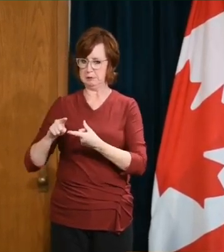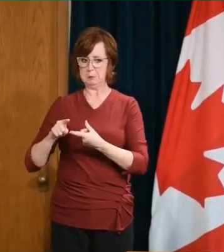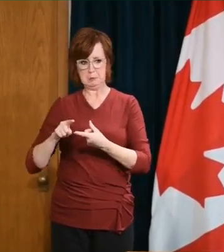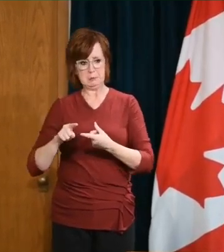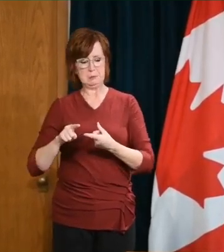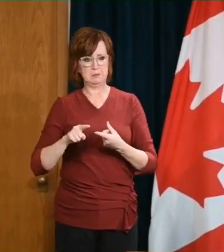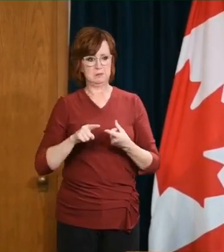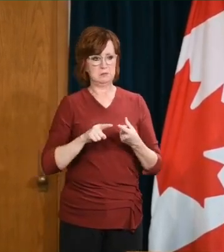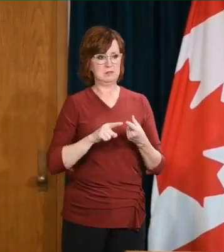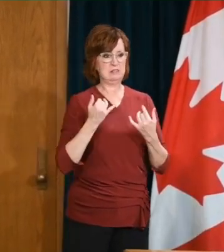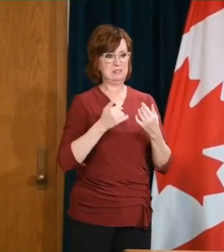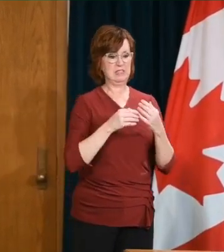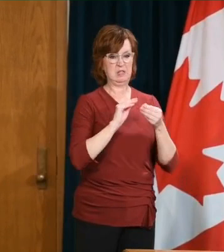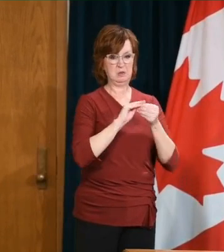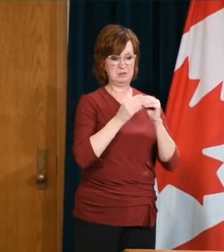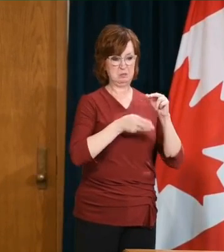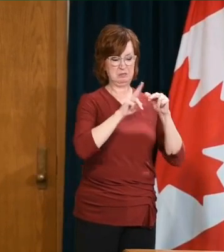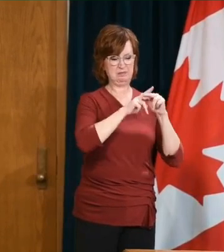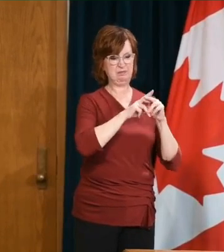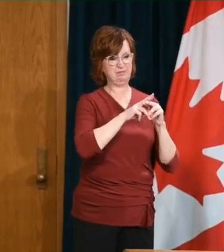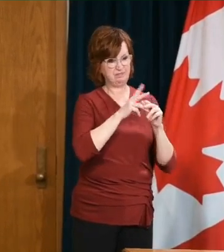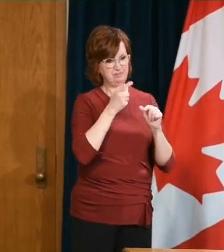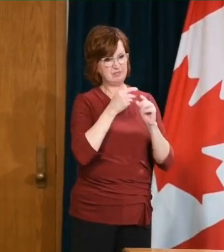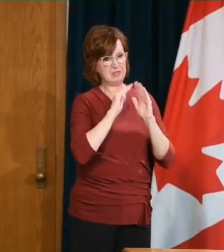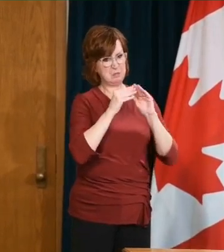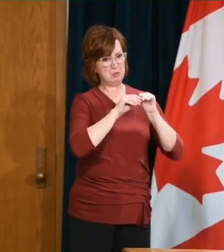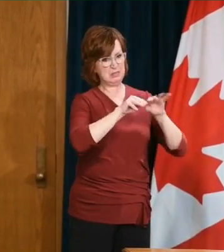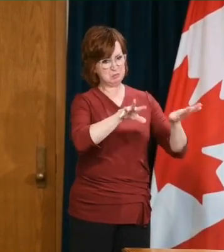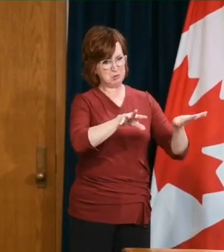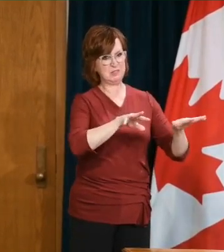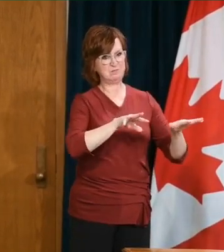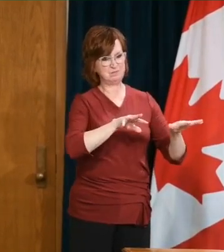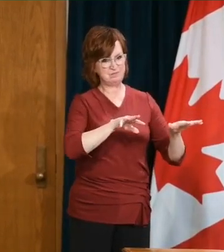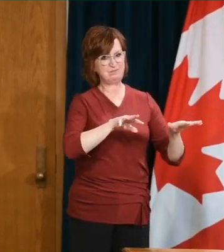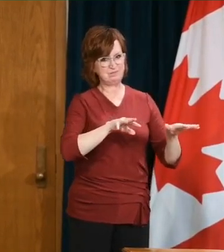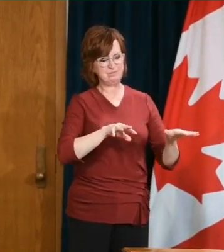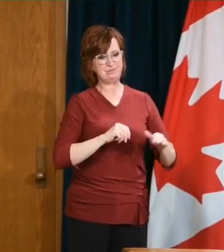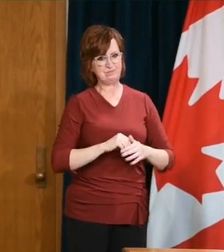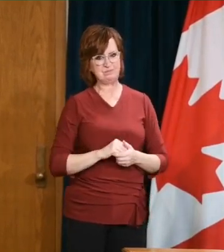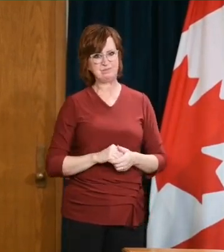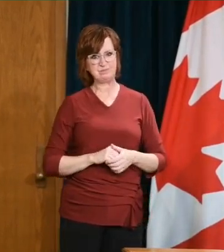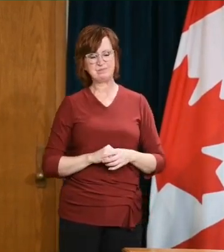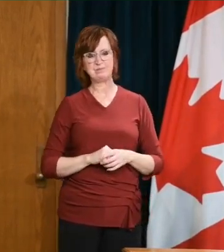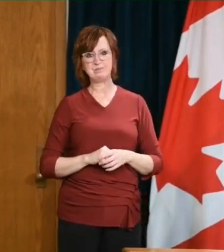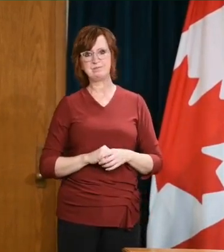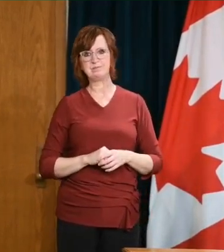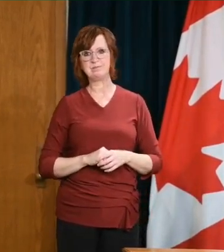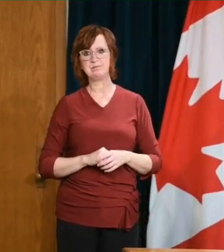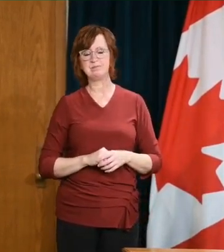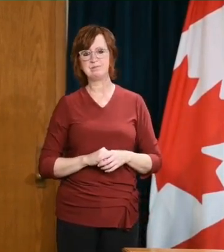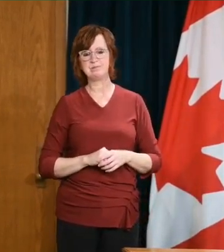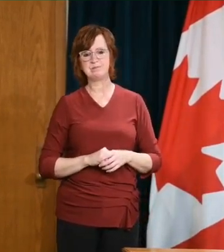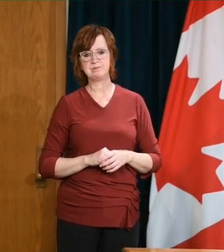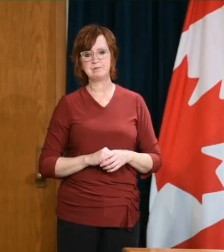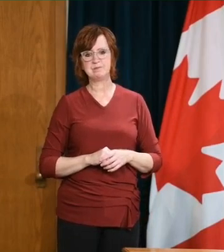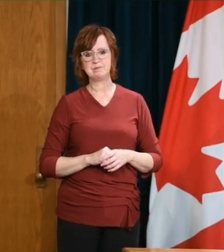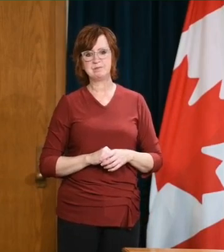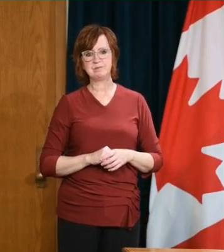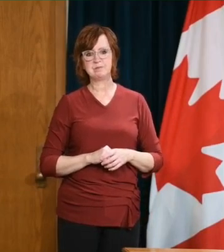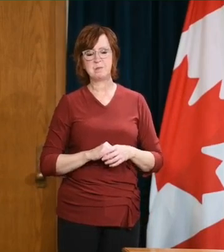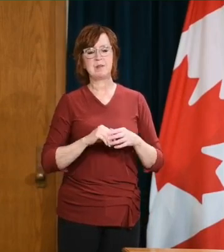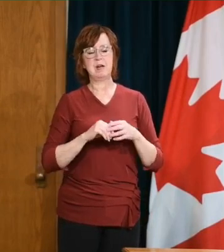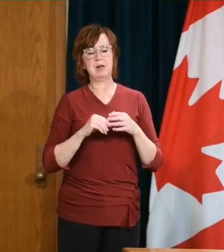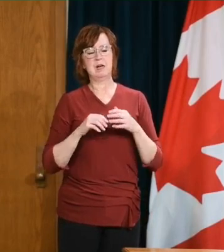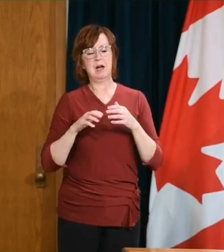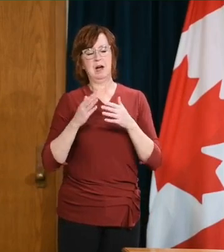last 10 were due to travel as an estimate, but obviously that proportion changes. Some are close household contacts. That is expected, and